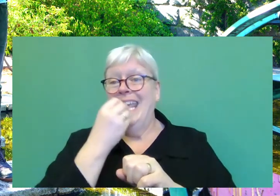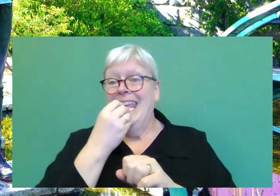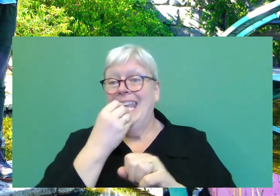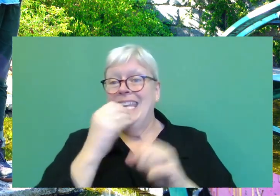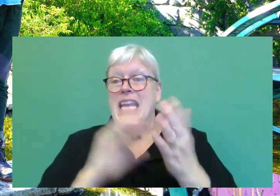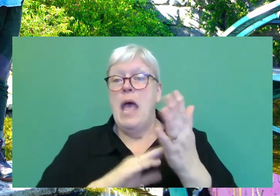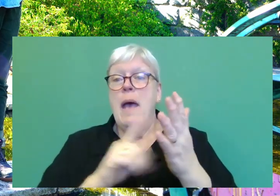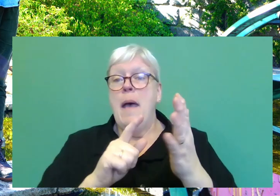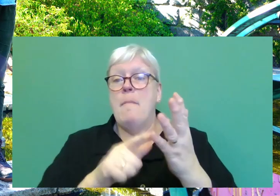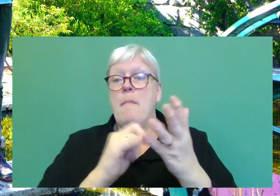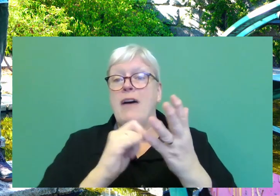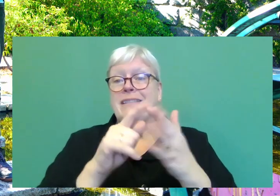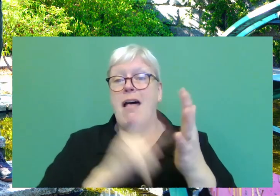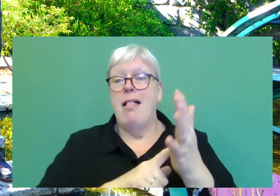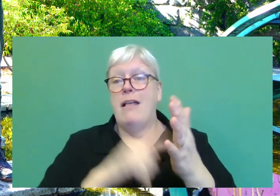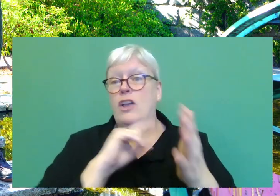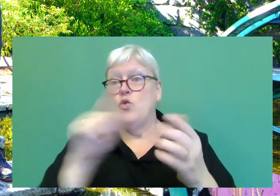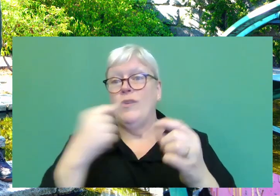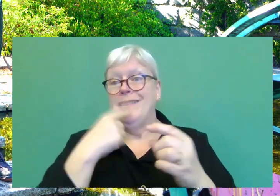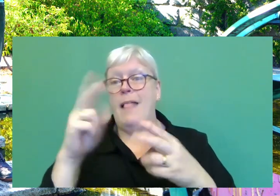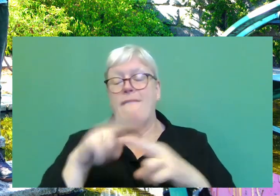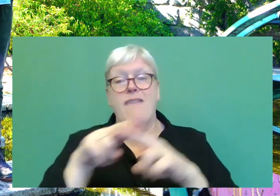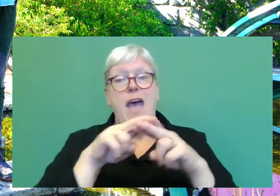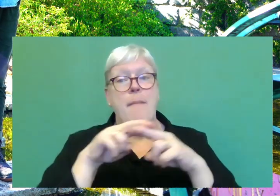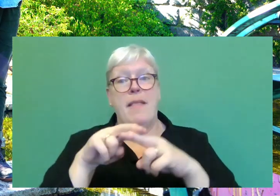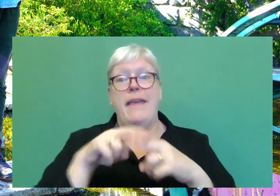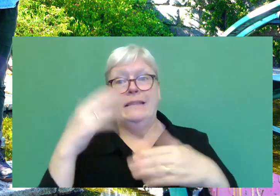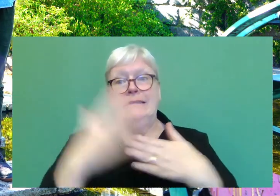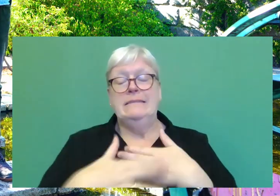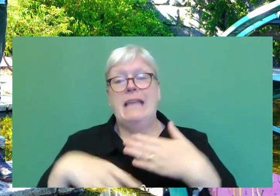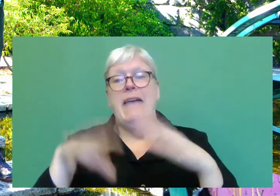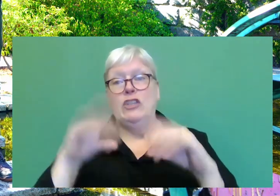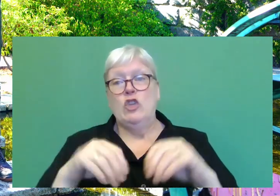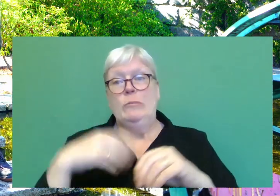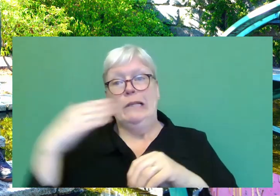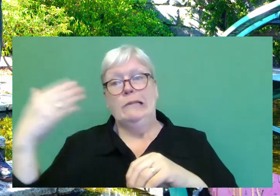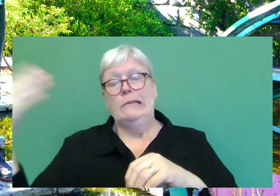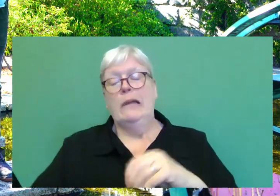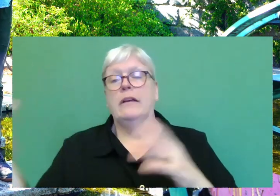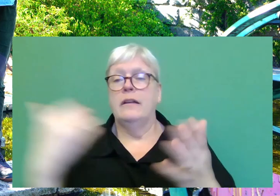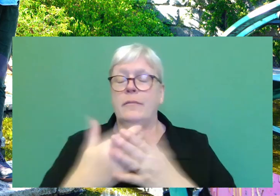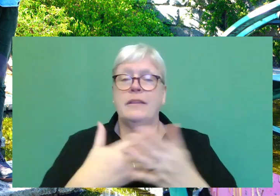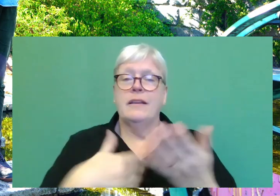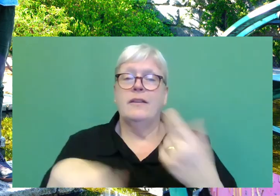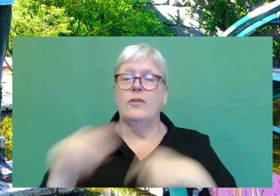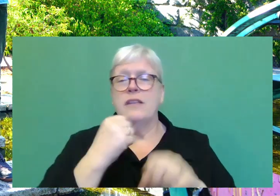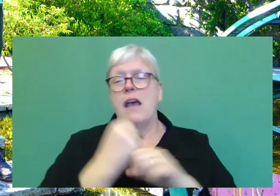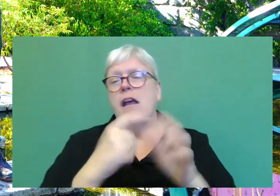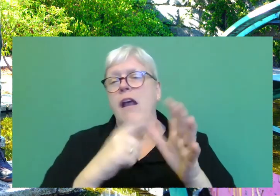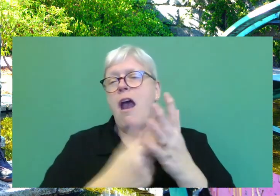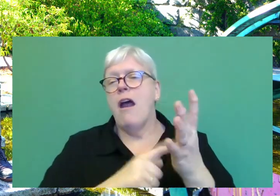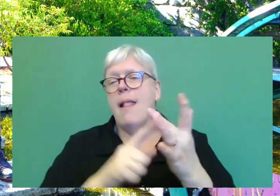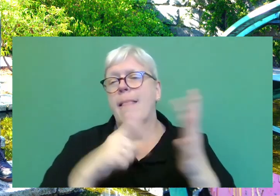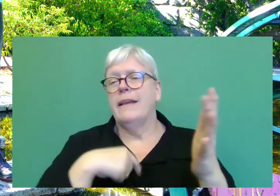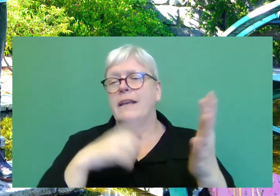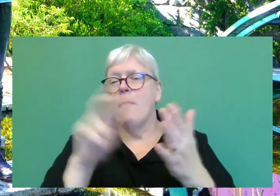it. This supper was garlic butter gorgeous, love on its tiptoes, the last meal we had together